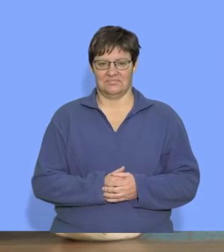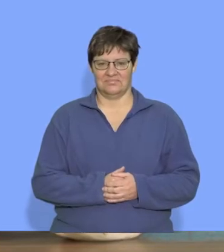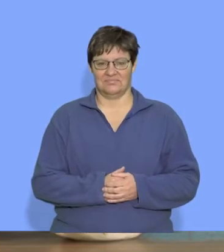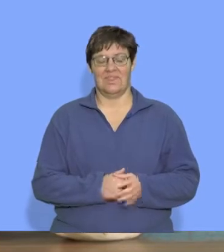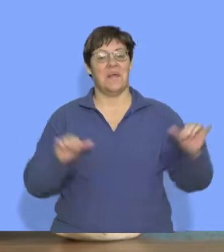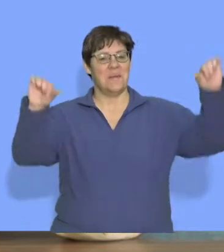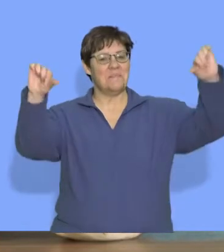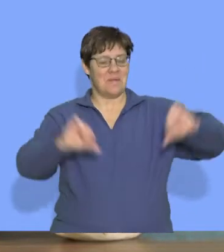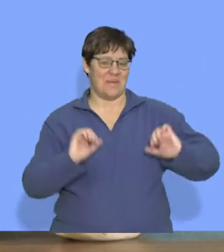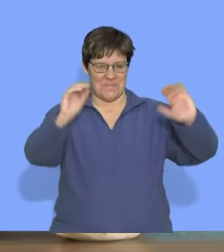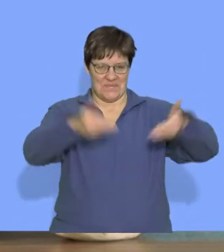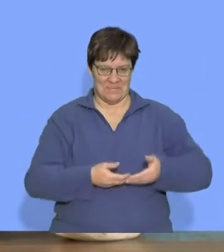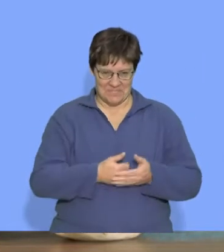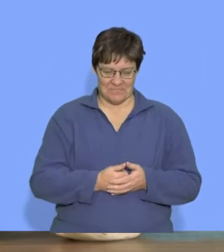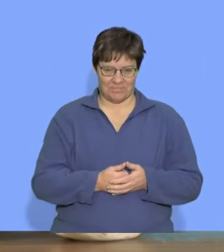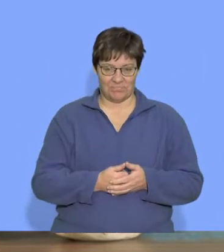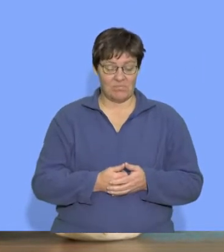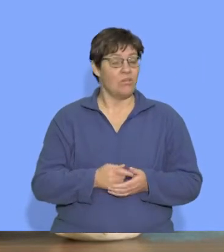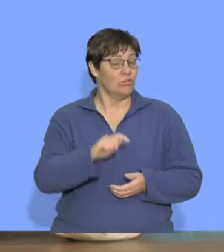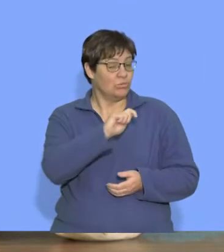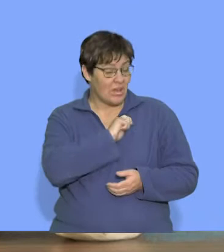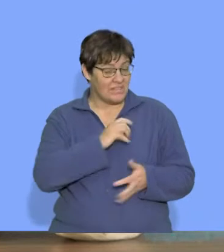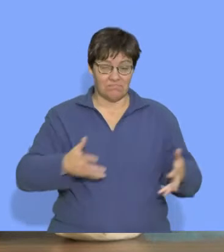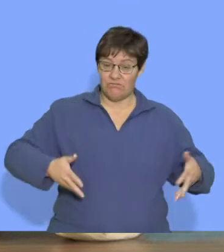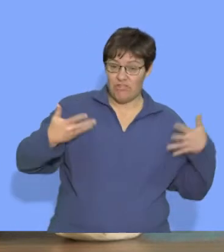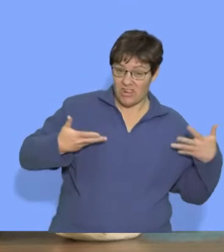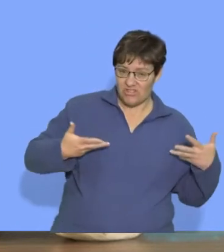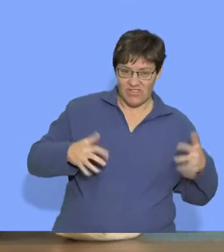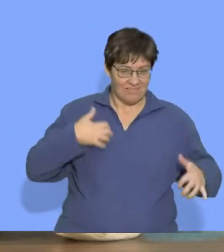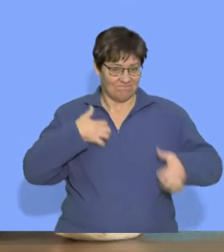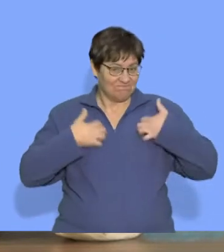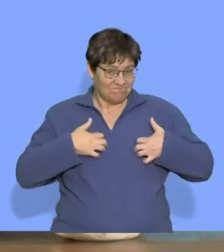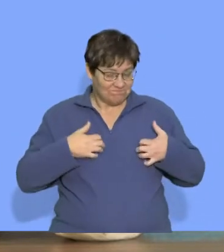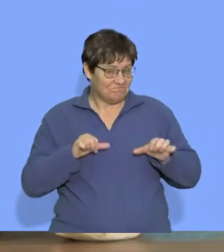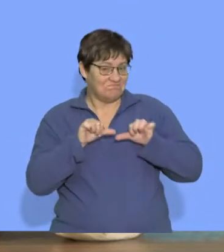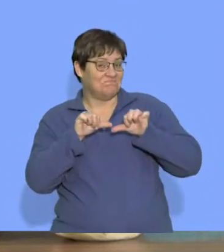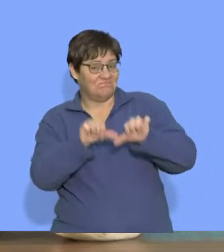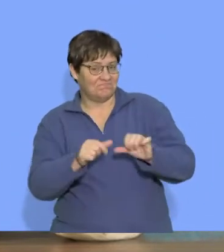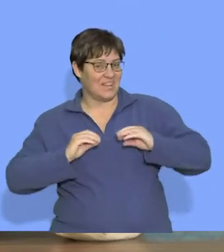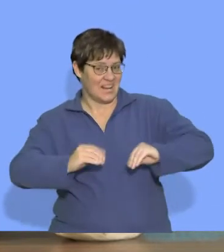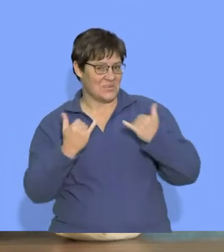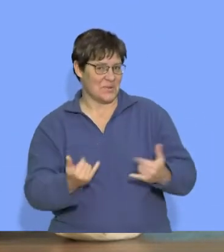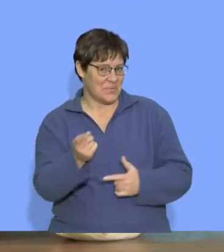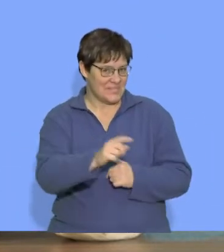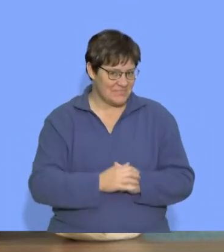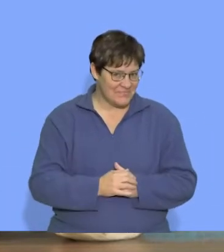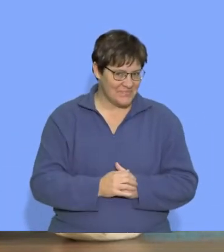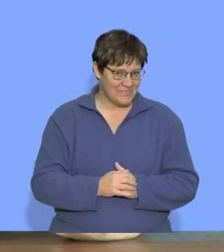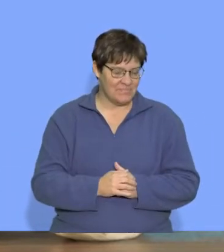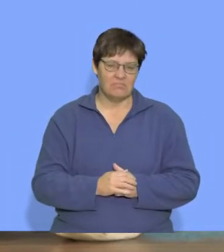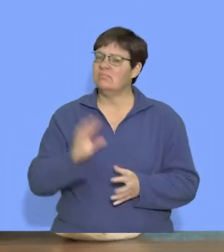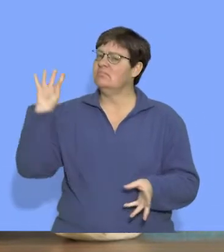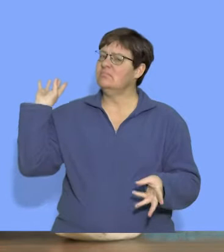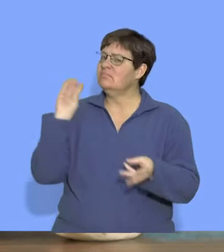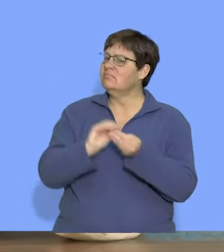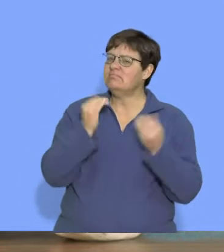Welcome back, Life Science learners. I trust that you guys are now refreshed and excited about what we're going to do in our lesson today. A recap of what we're